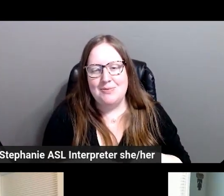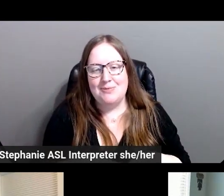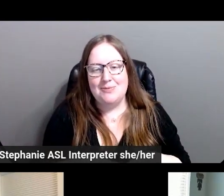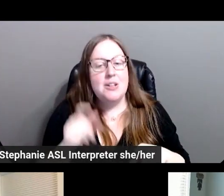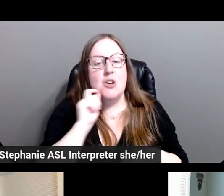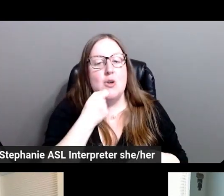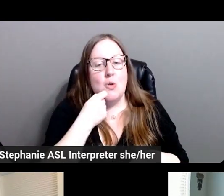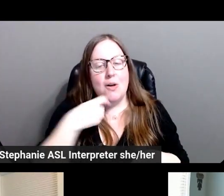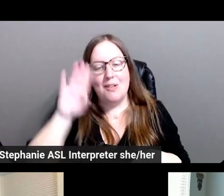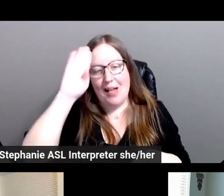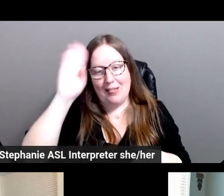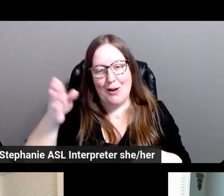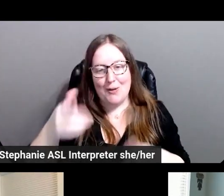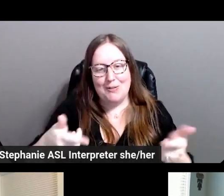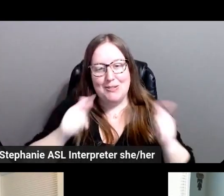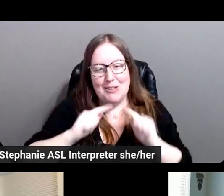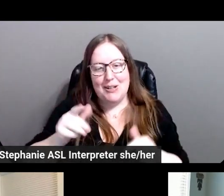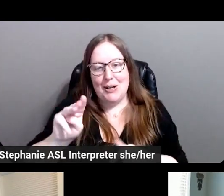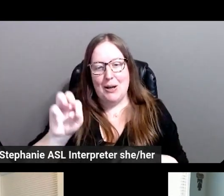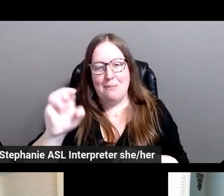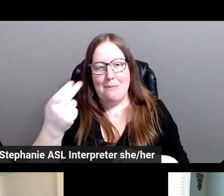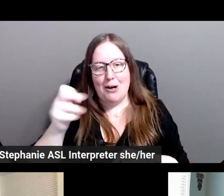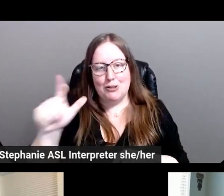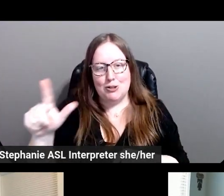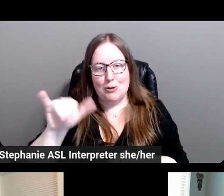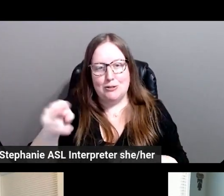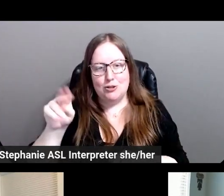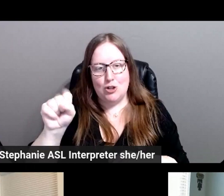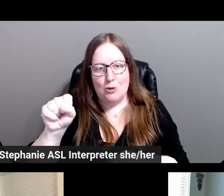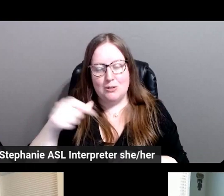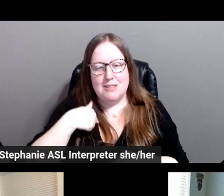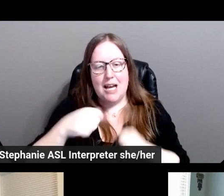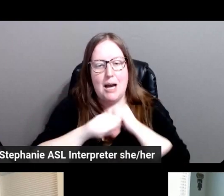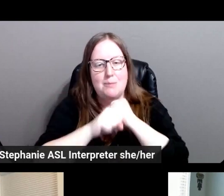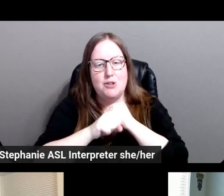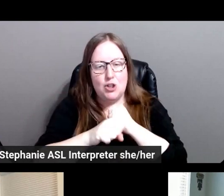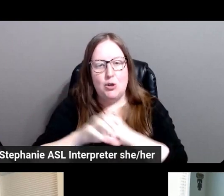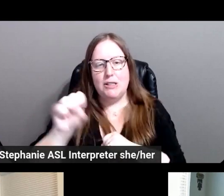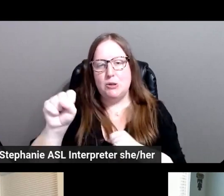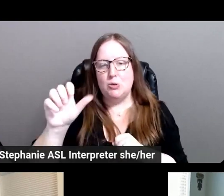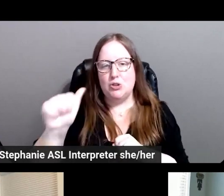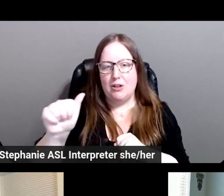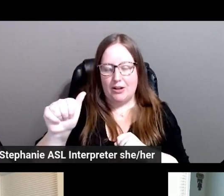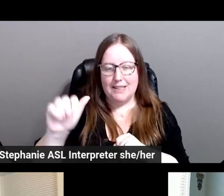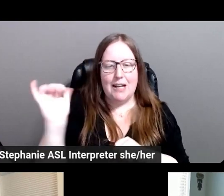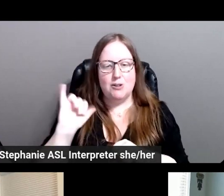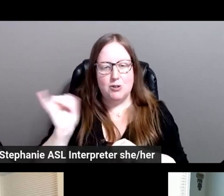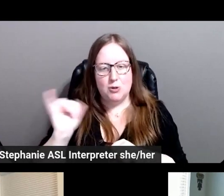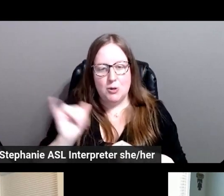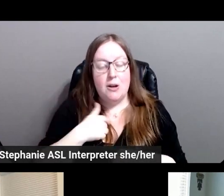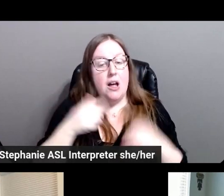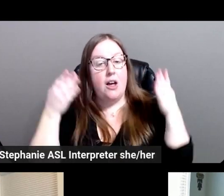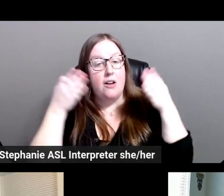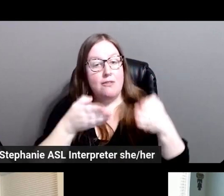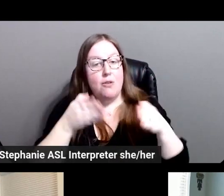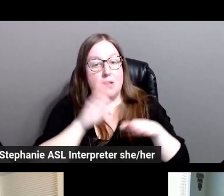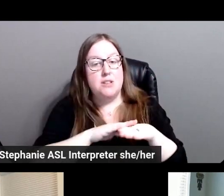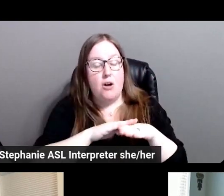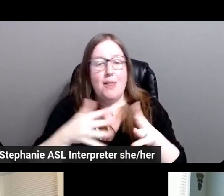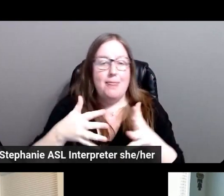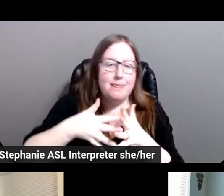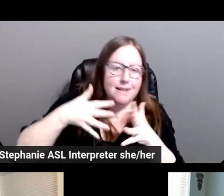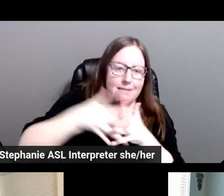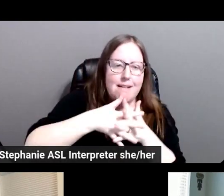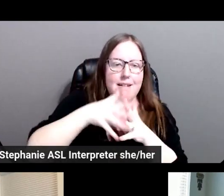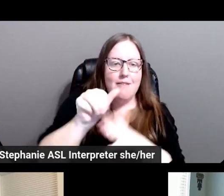Cool. I'll go next. Marshall Jones. I'm a security solutions architect as well. I focus on all the native